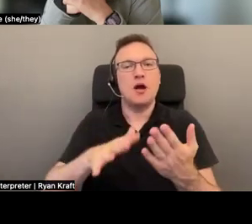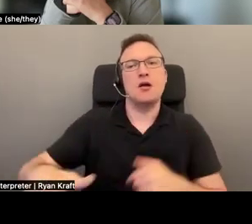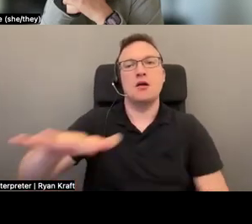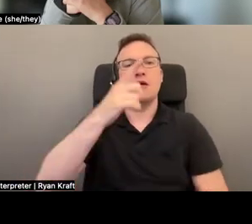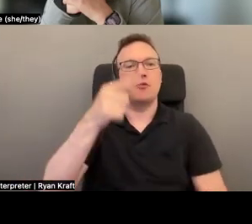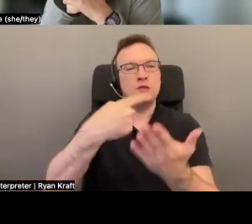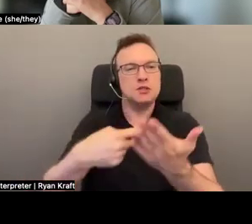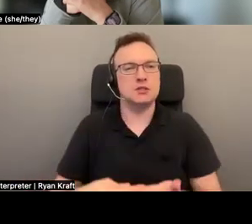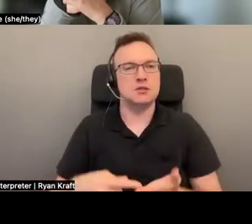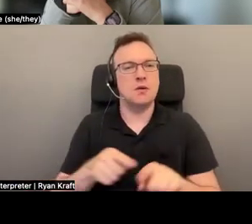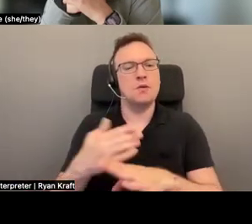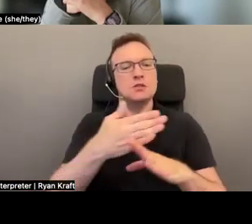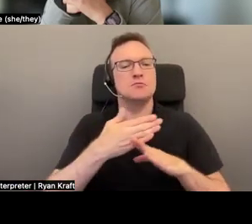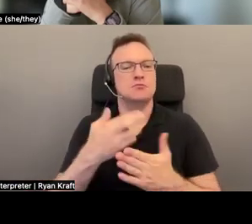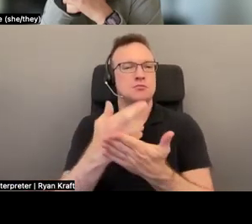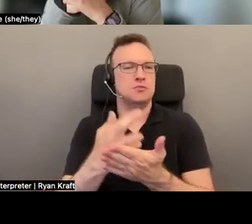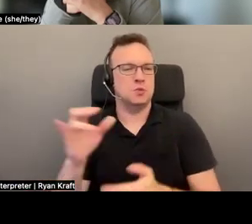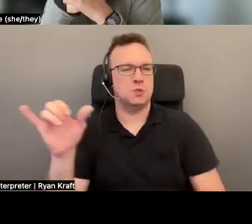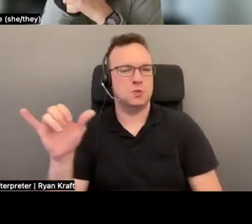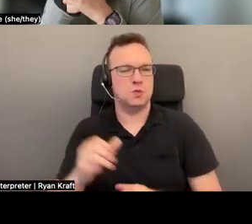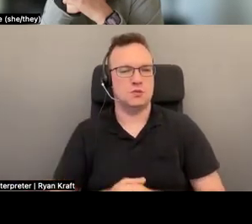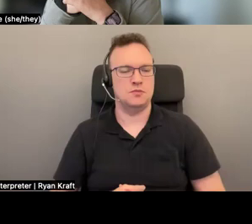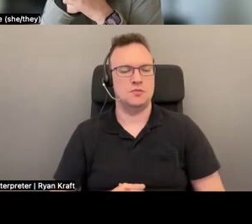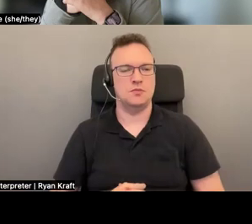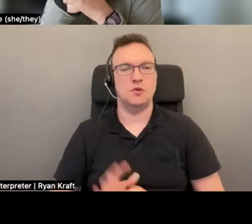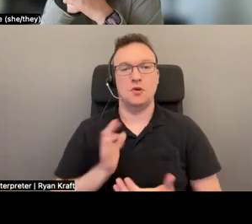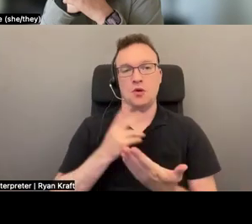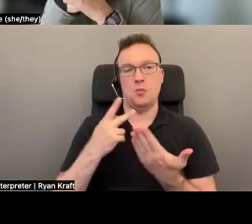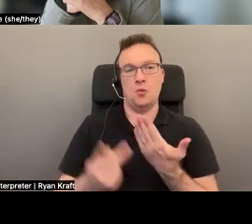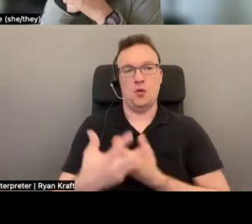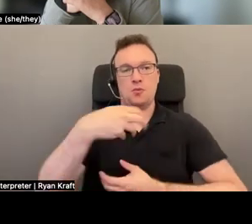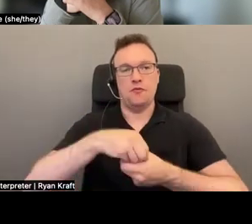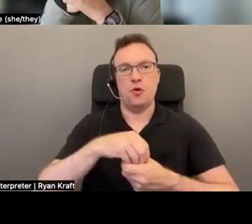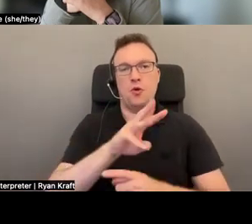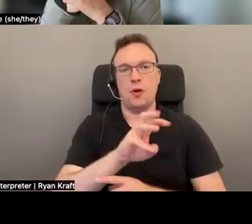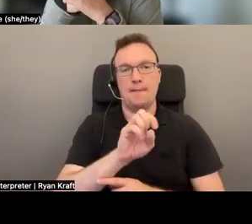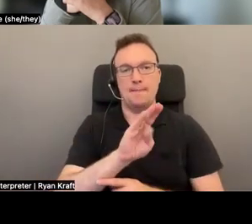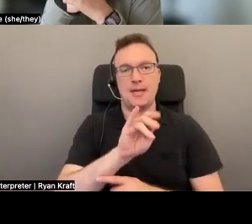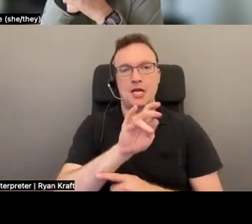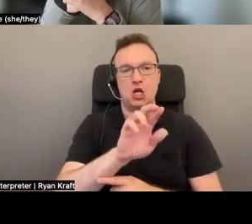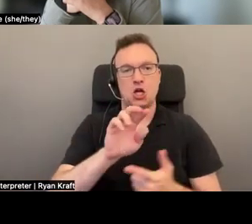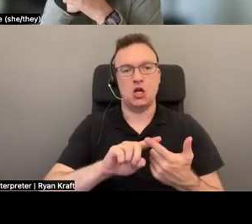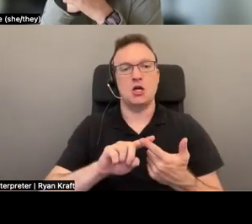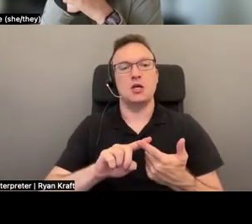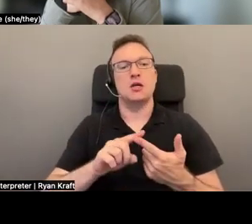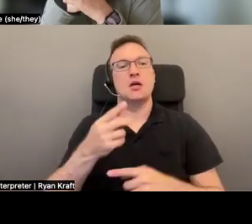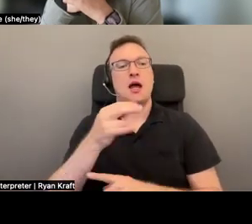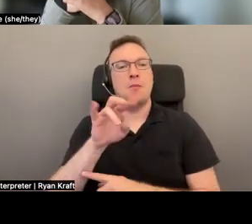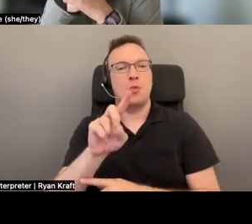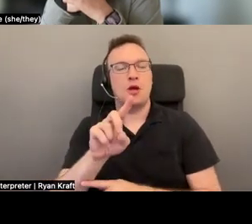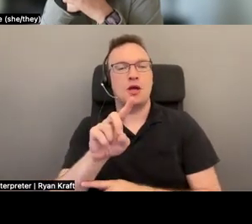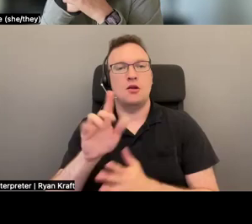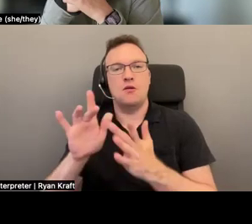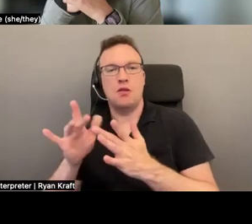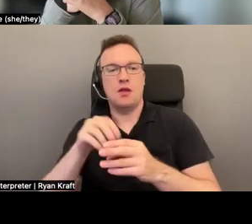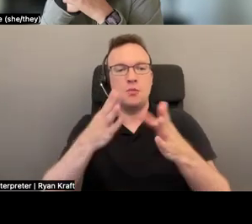and resource sharing. Our programs include webinars, hybrid tour stops, and